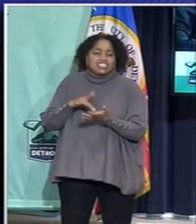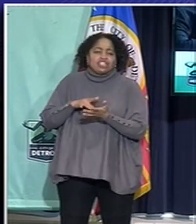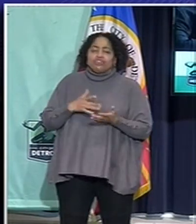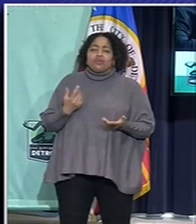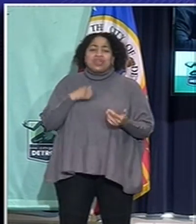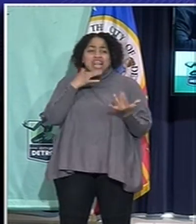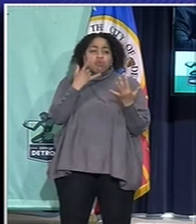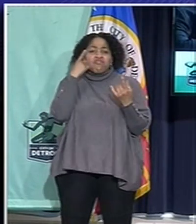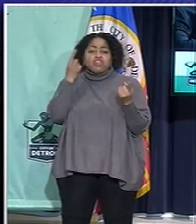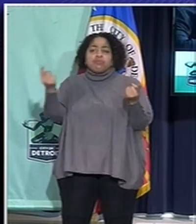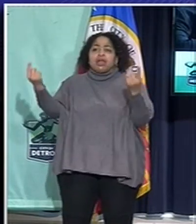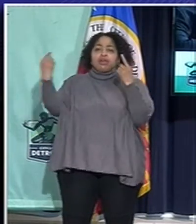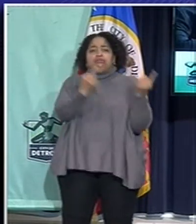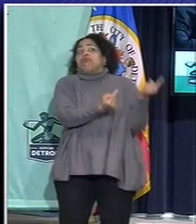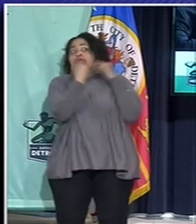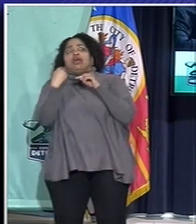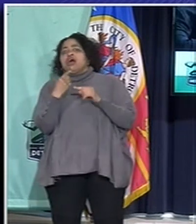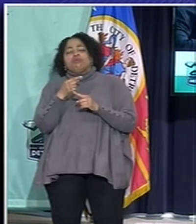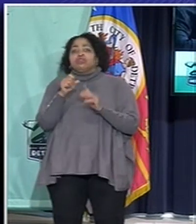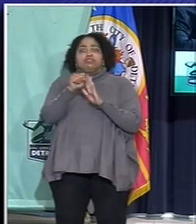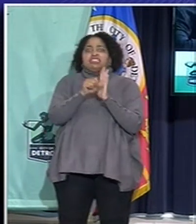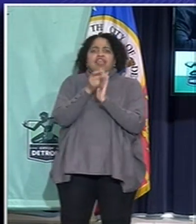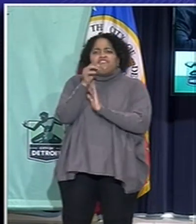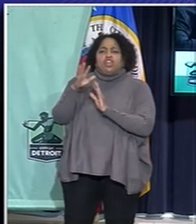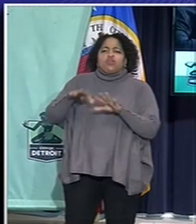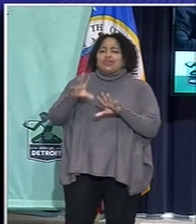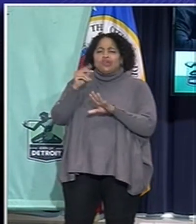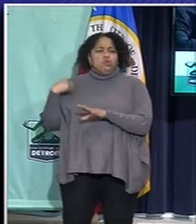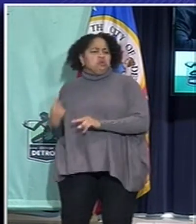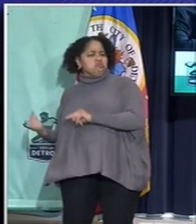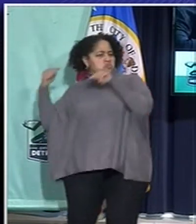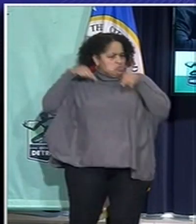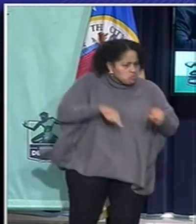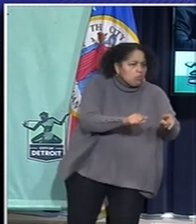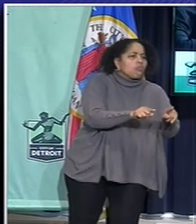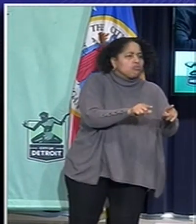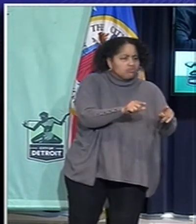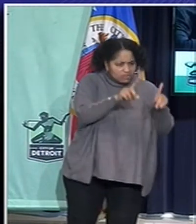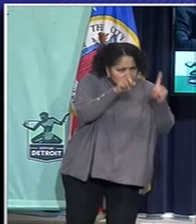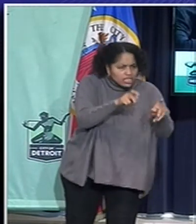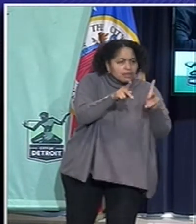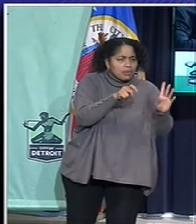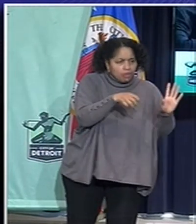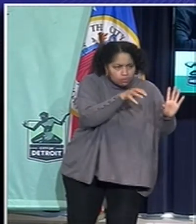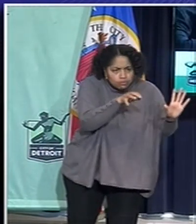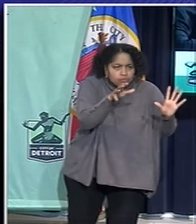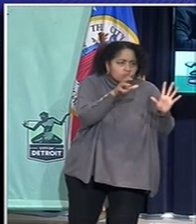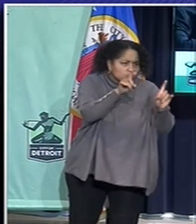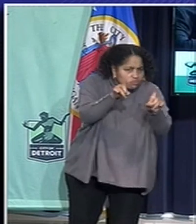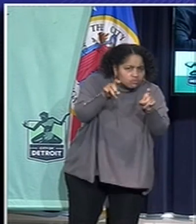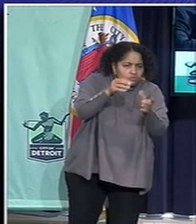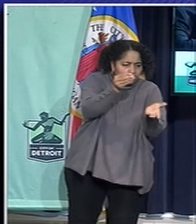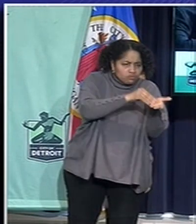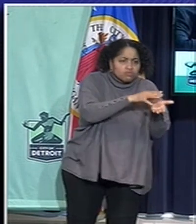waiting for them to come out to the fairgrounds. We're going into these centers, taking the swabs, and then testing